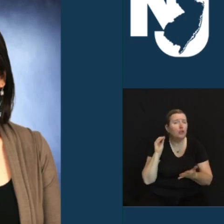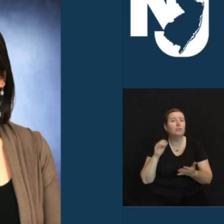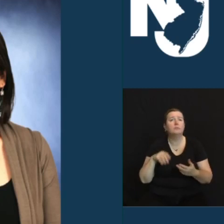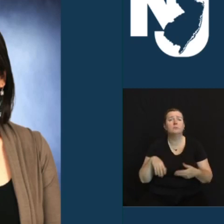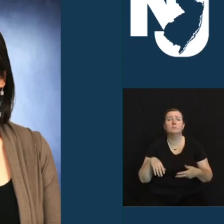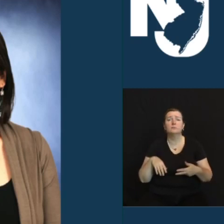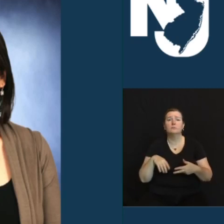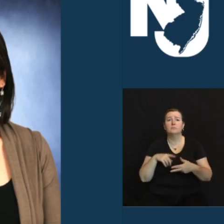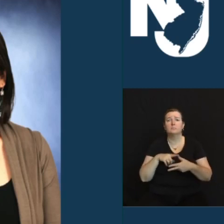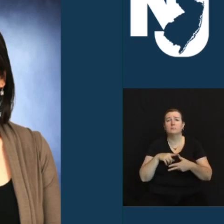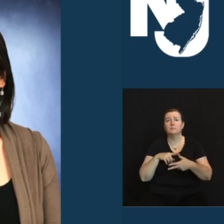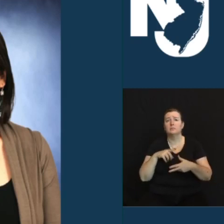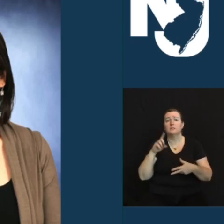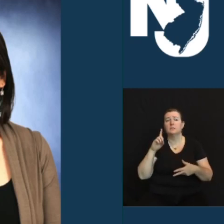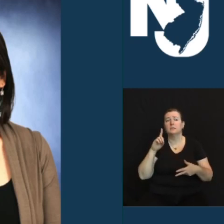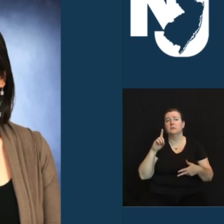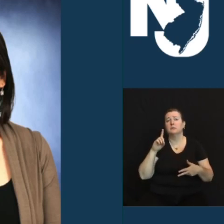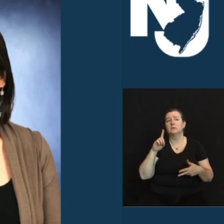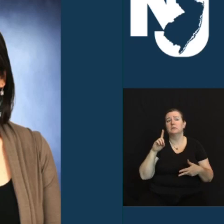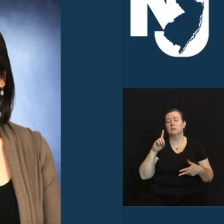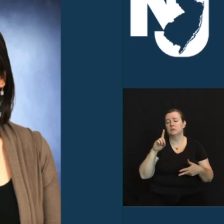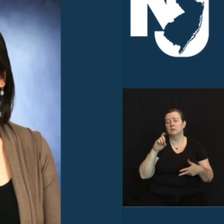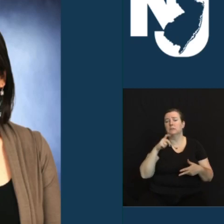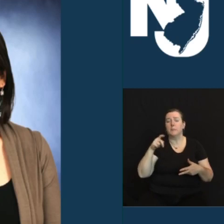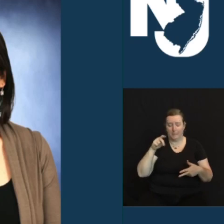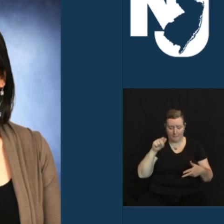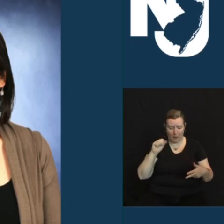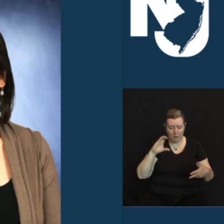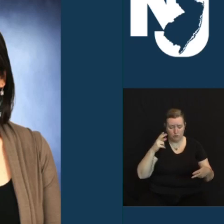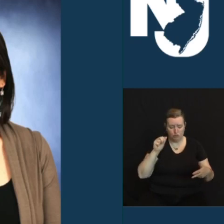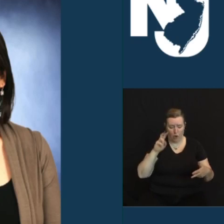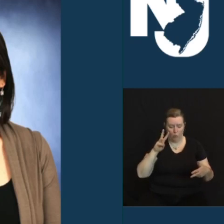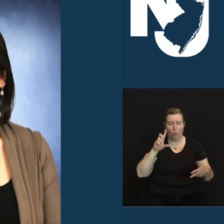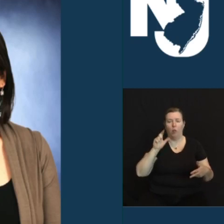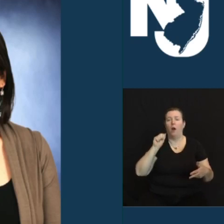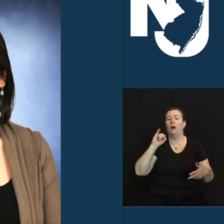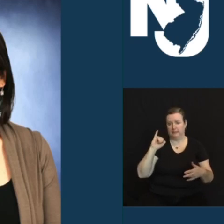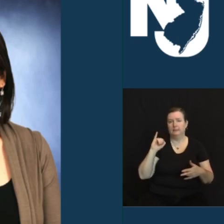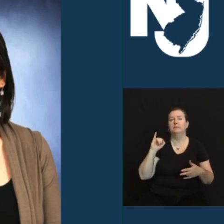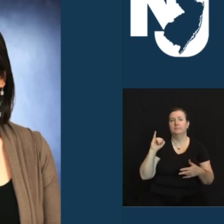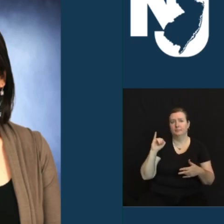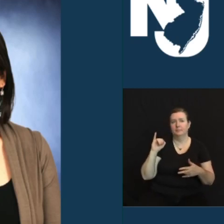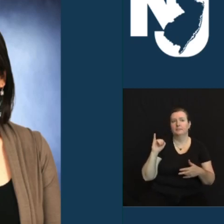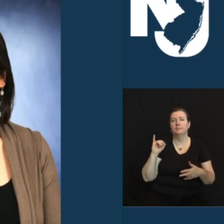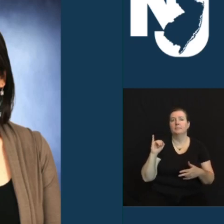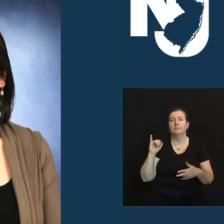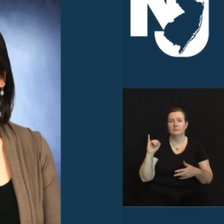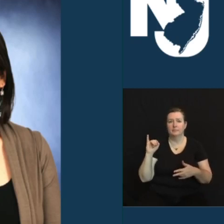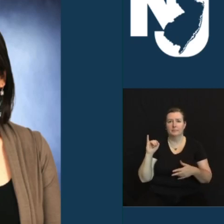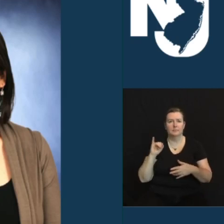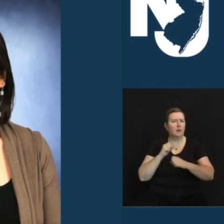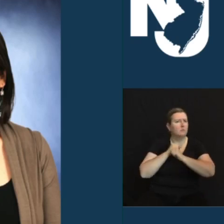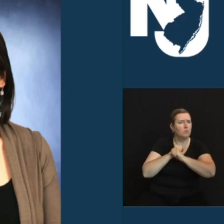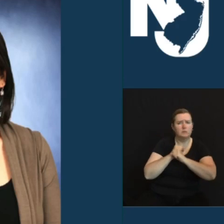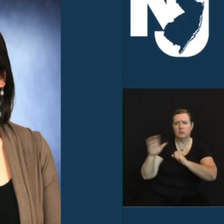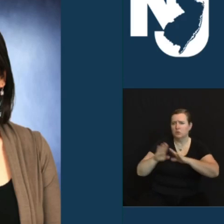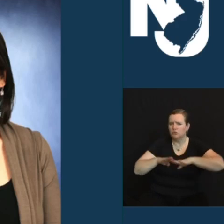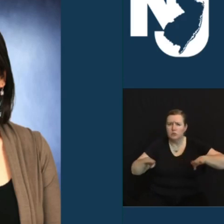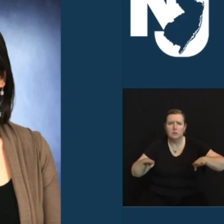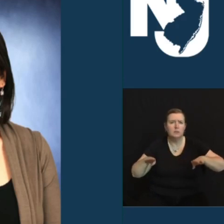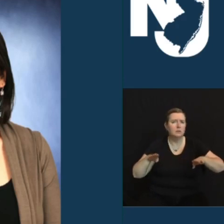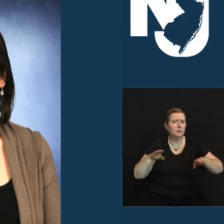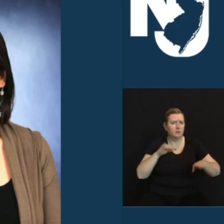Chalani, and her team never gave up on looking after the health and safety of their students and fellow educators. So